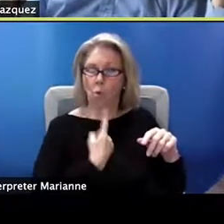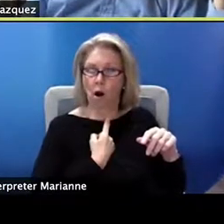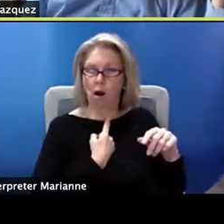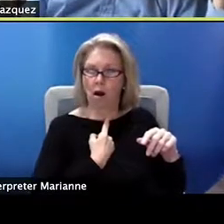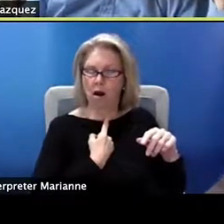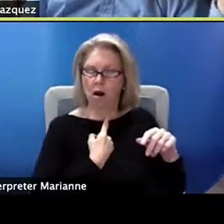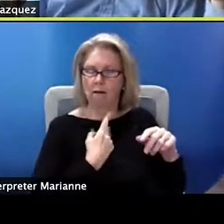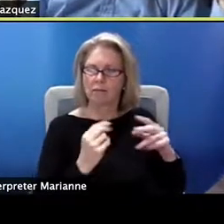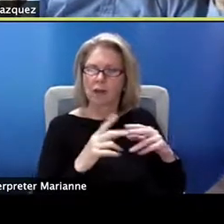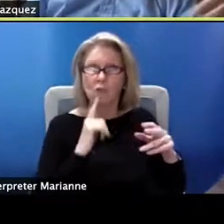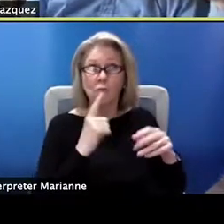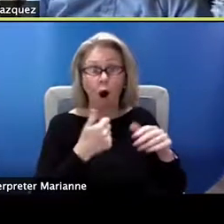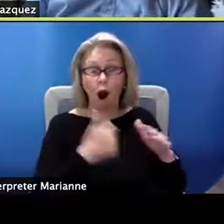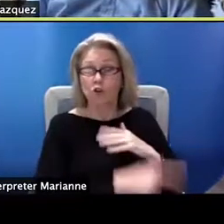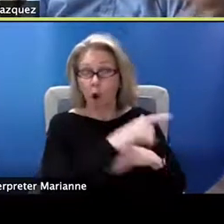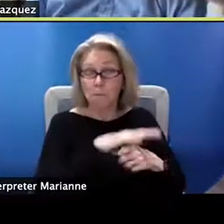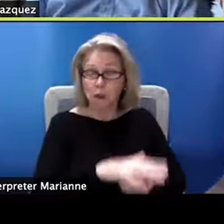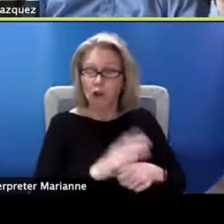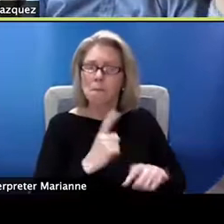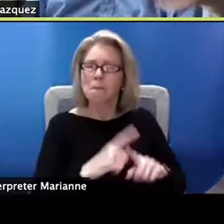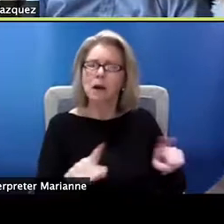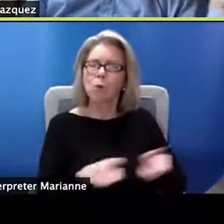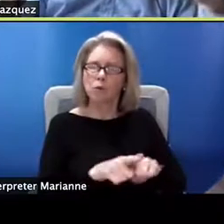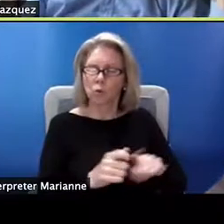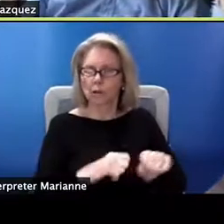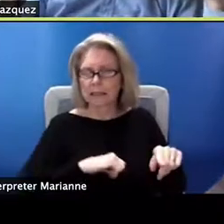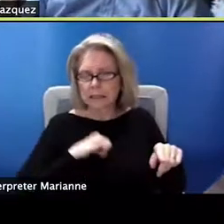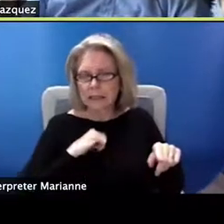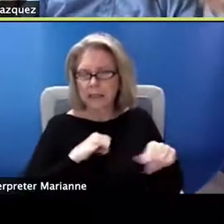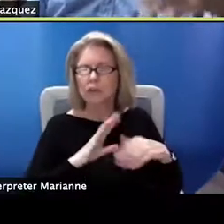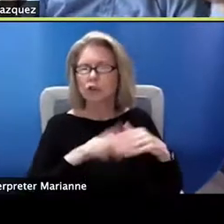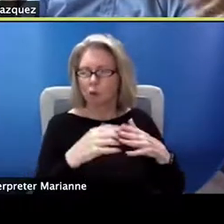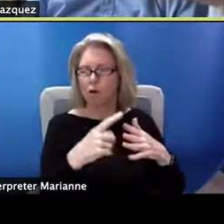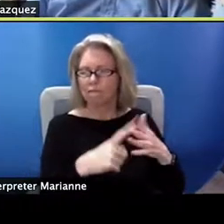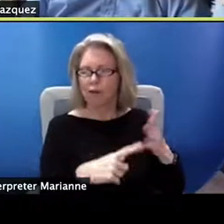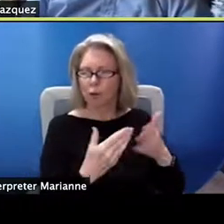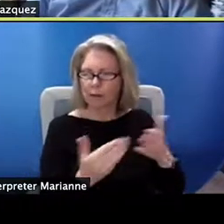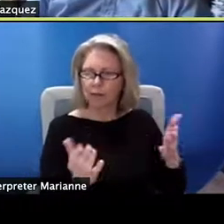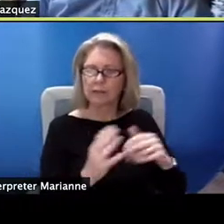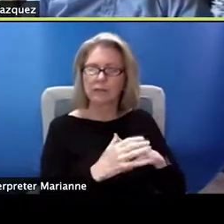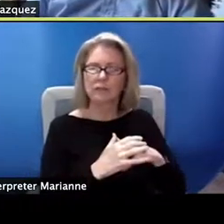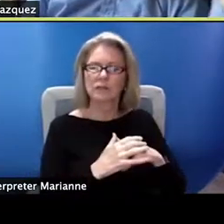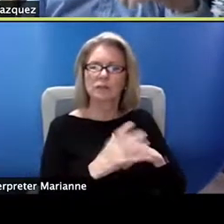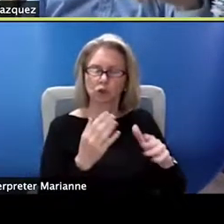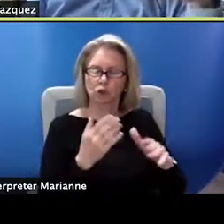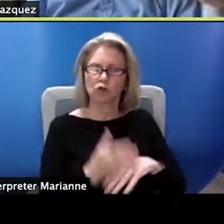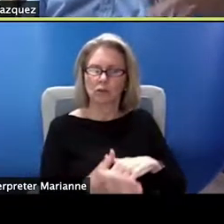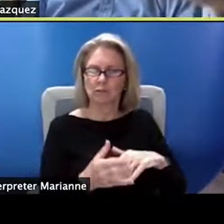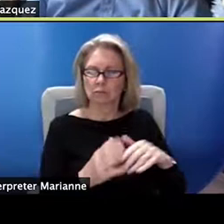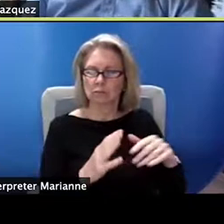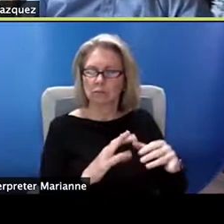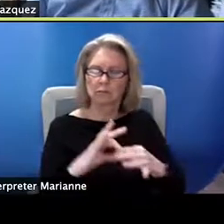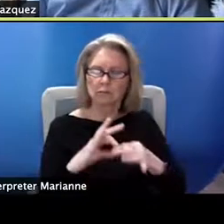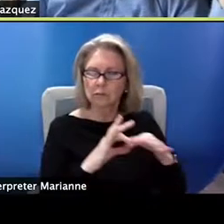under oppression, but you are also with dignity, and you are all of those things, and you're also crossing towards coalition,